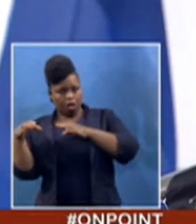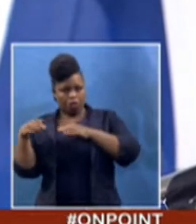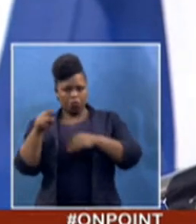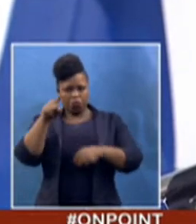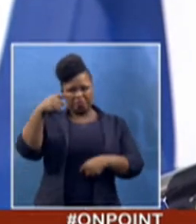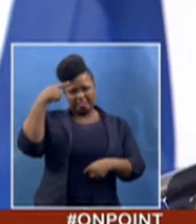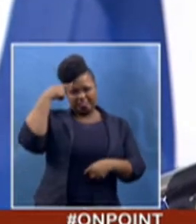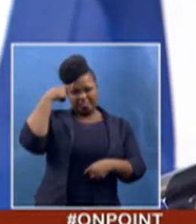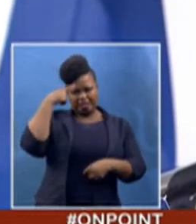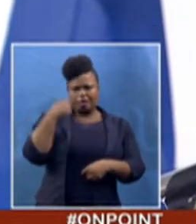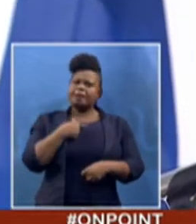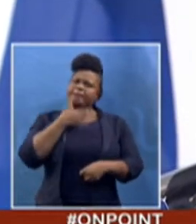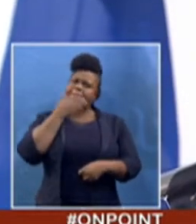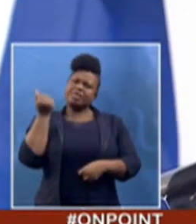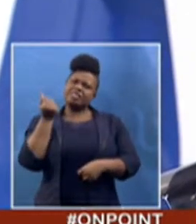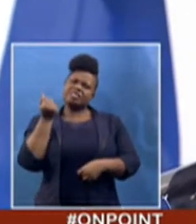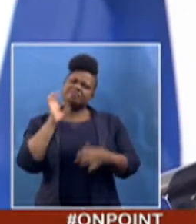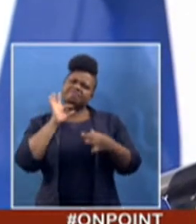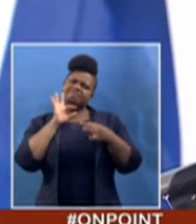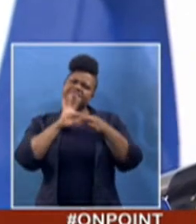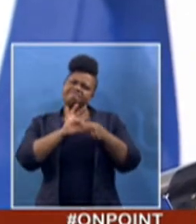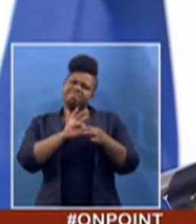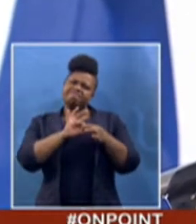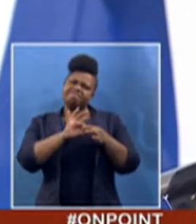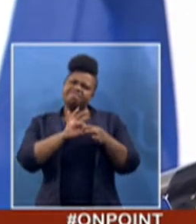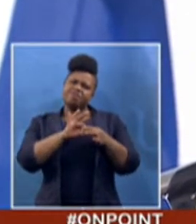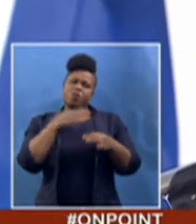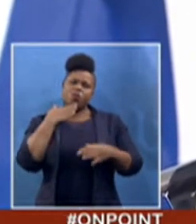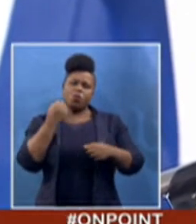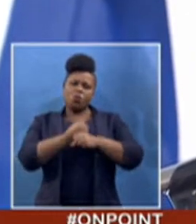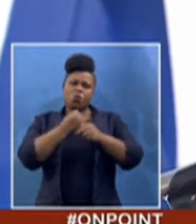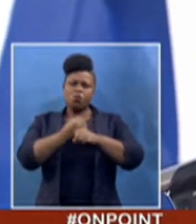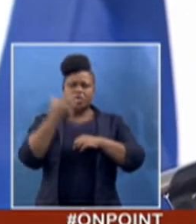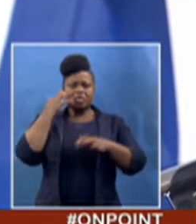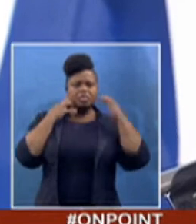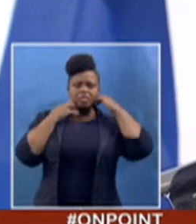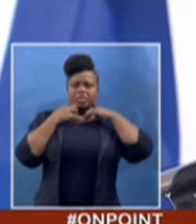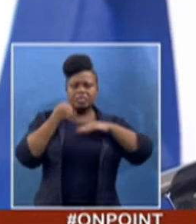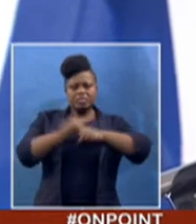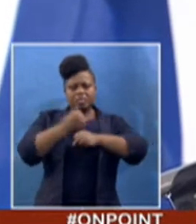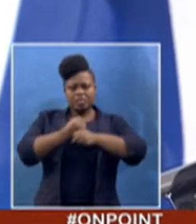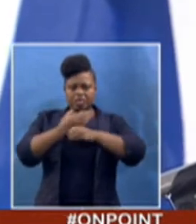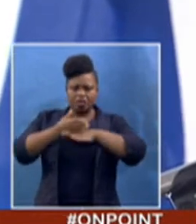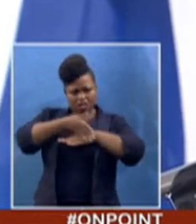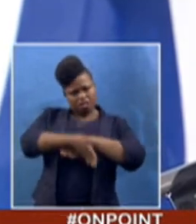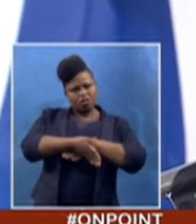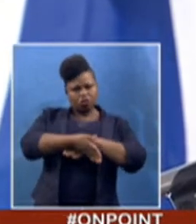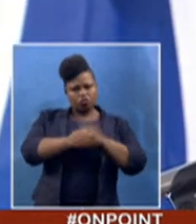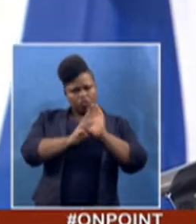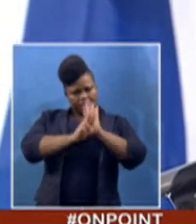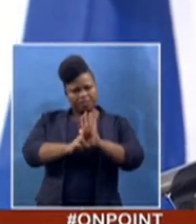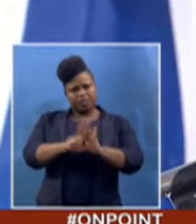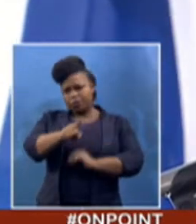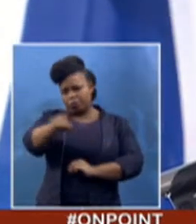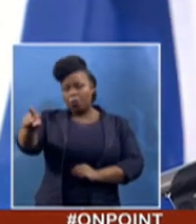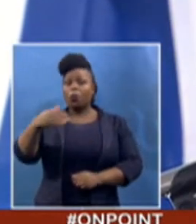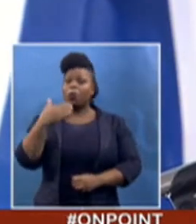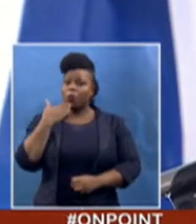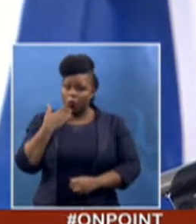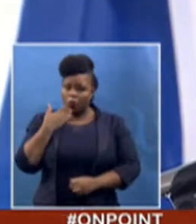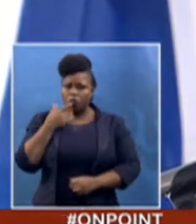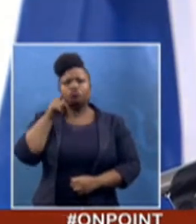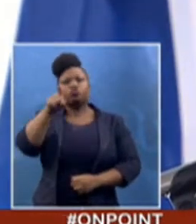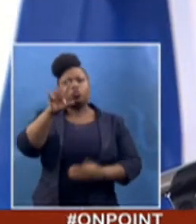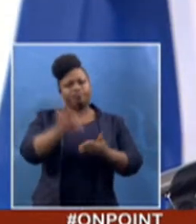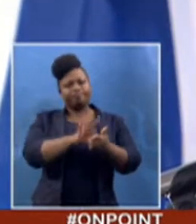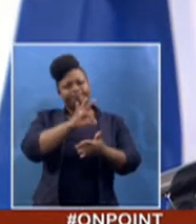the determination to work tirelessly on your behalf. I call on you